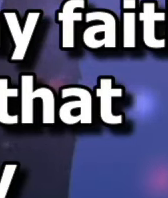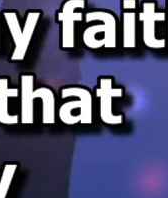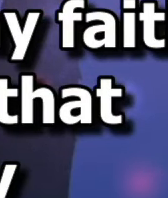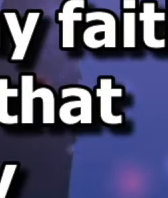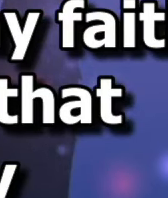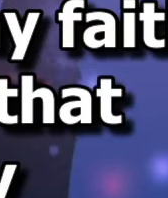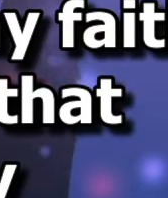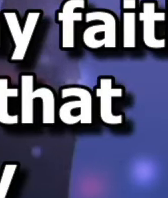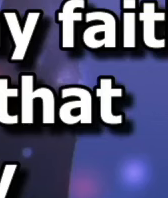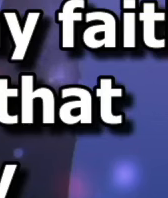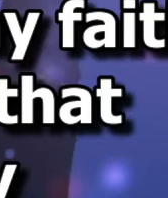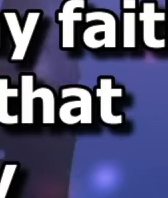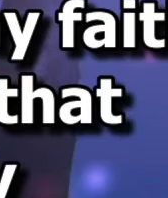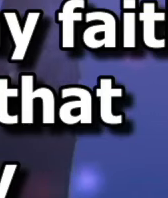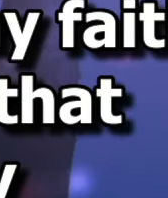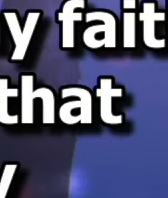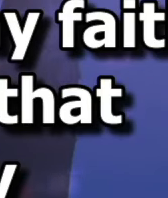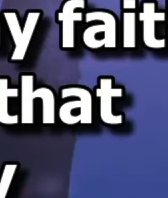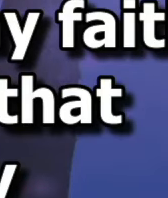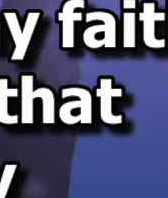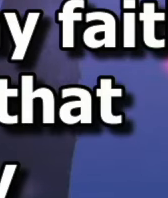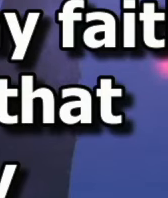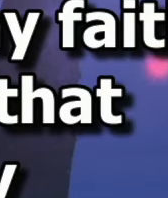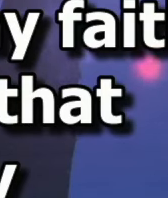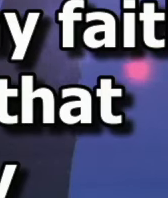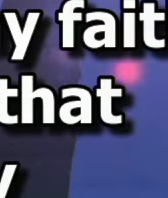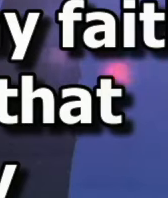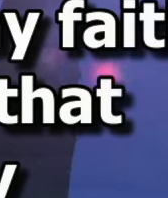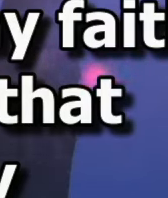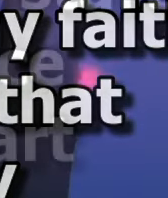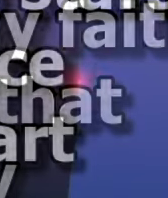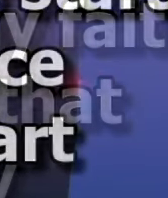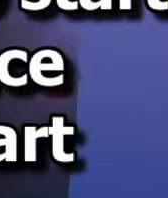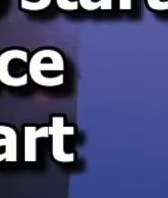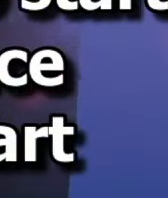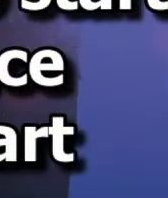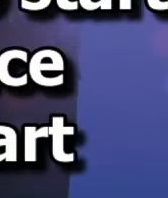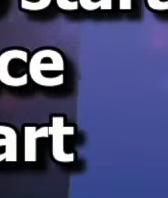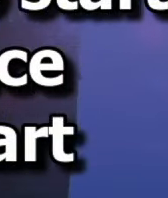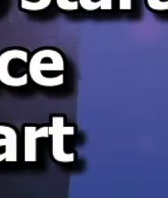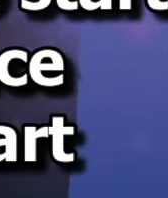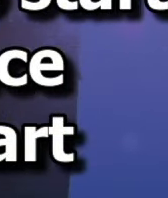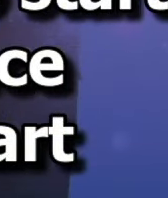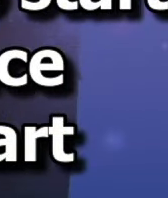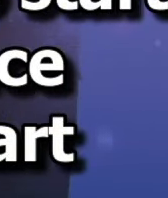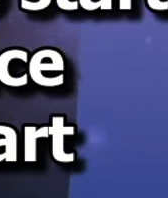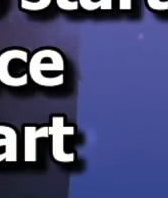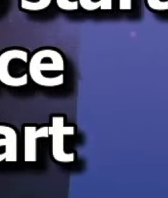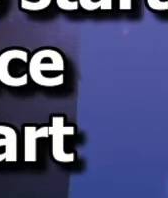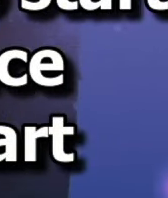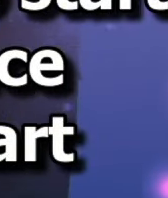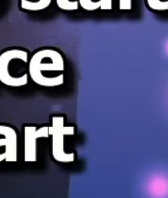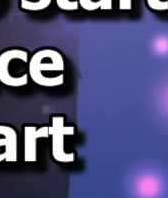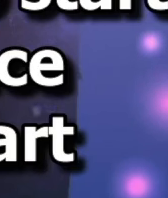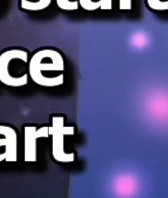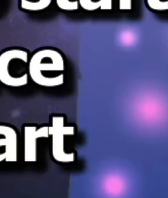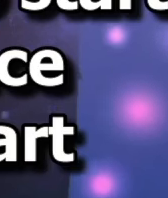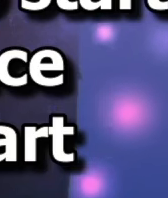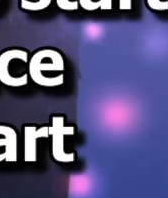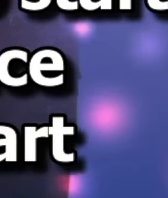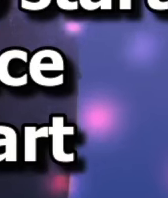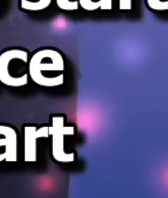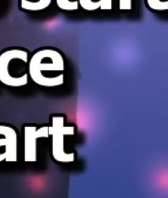to pray. For I don't know what to say. I don't know where